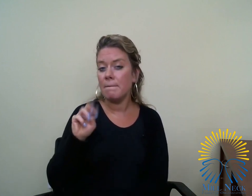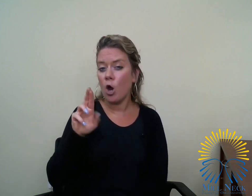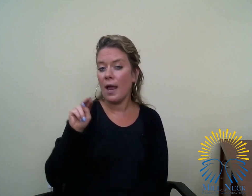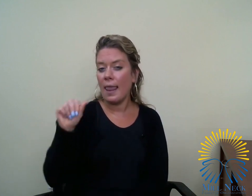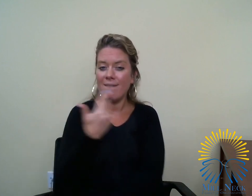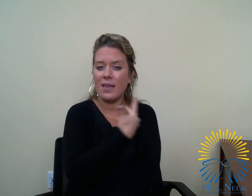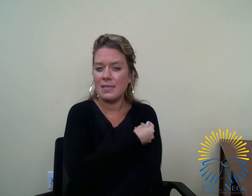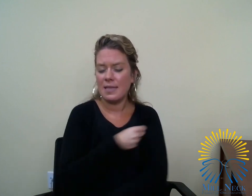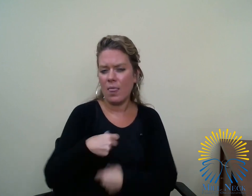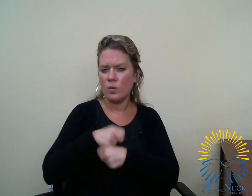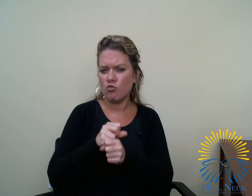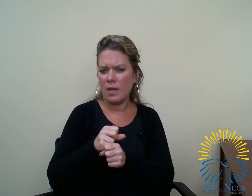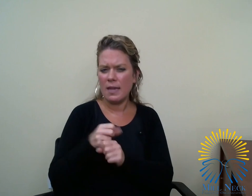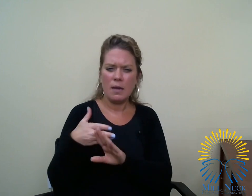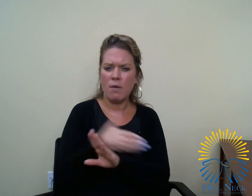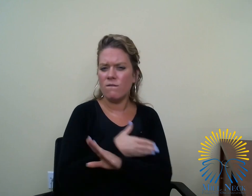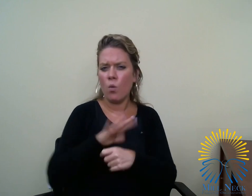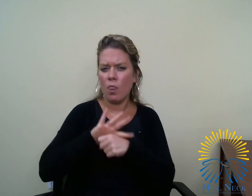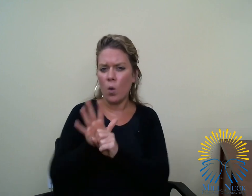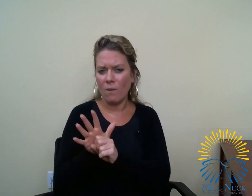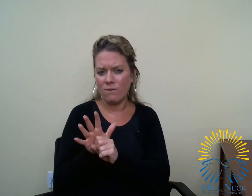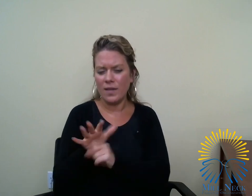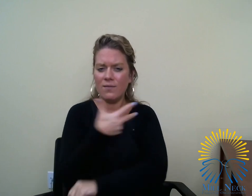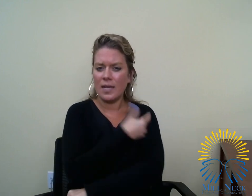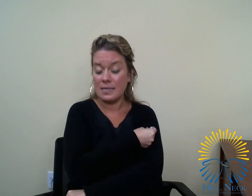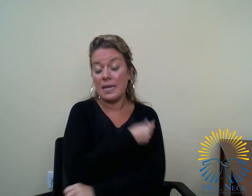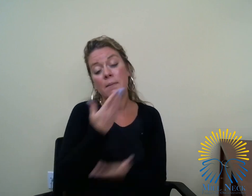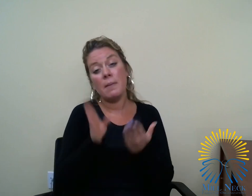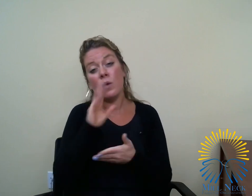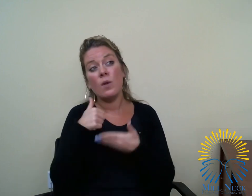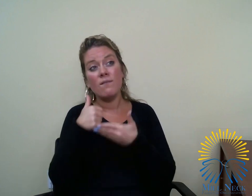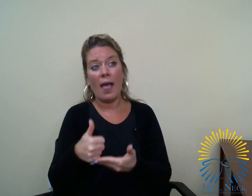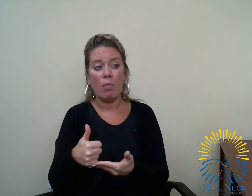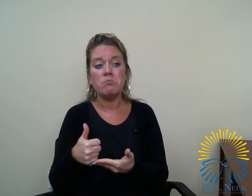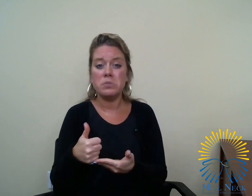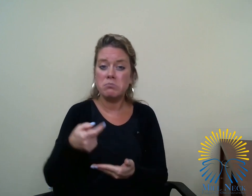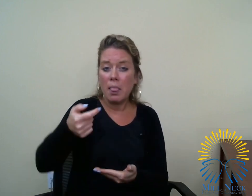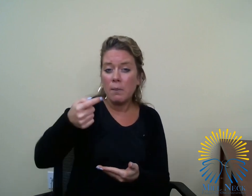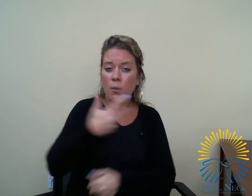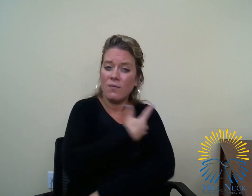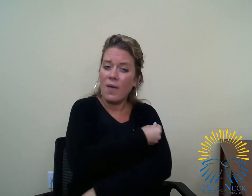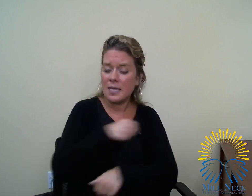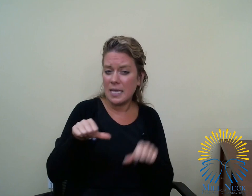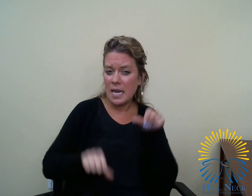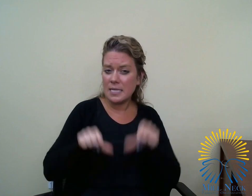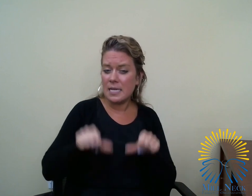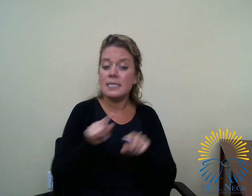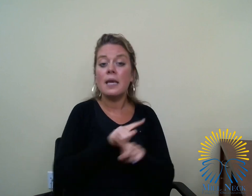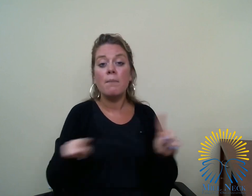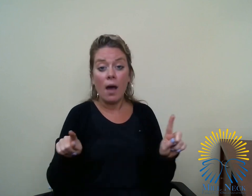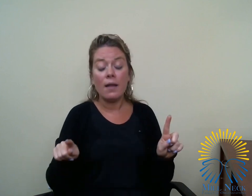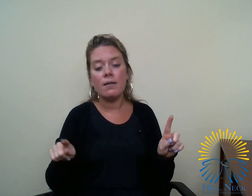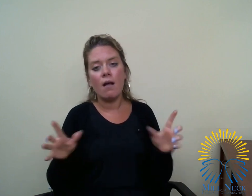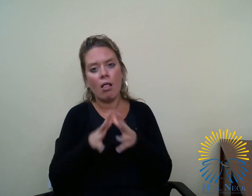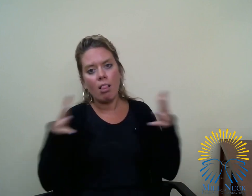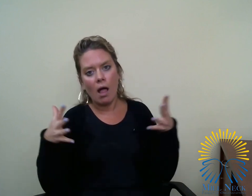was created before the COVID vaccine, it would have helped a little bit with vaccine hesitancy. But given a lot of